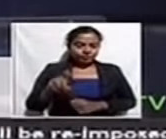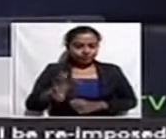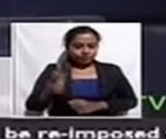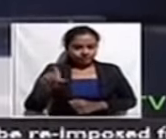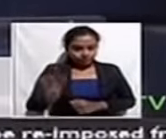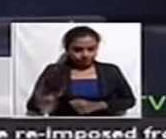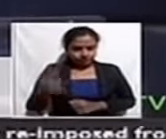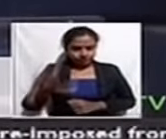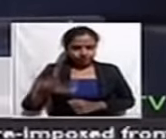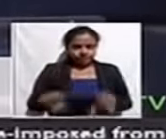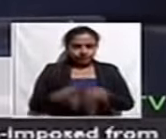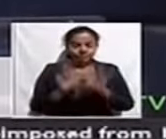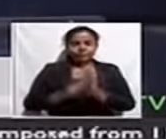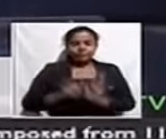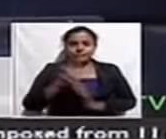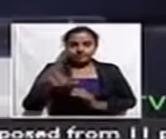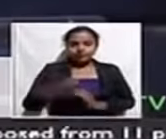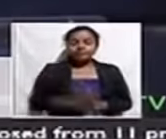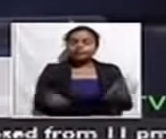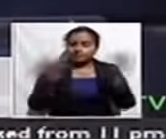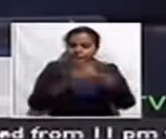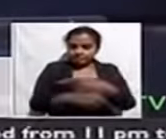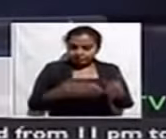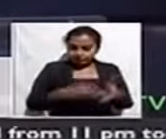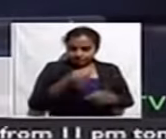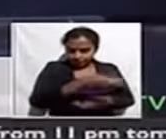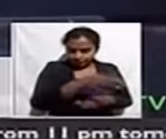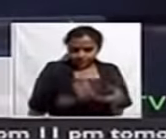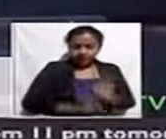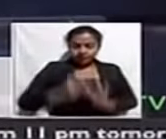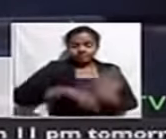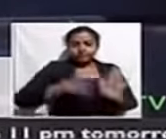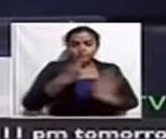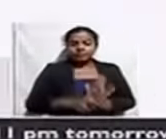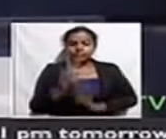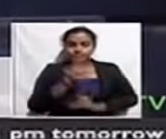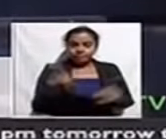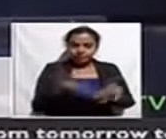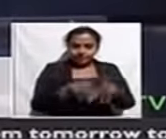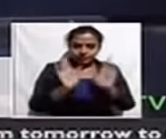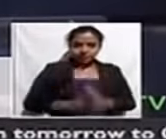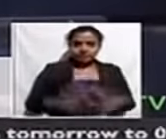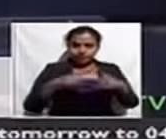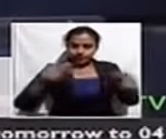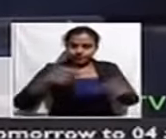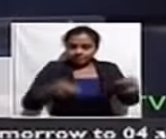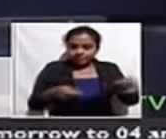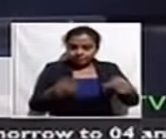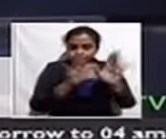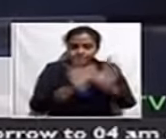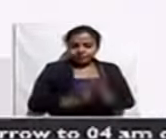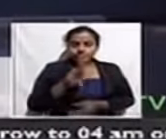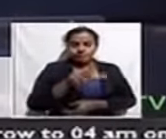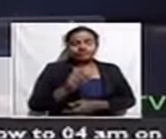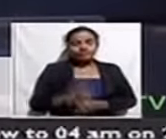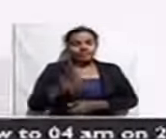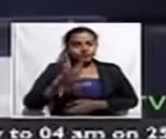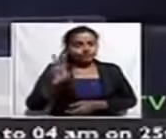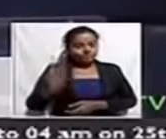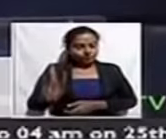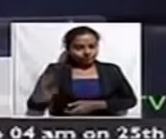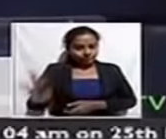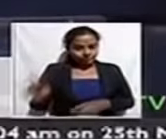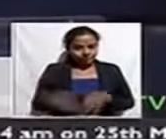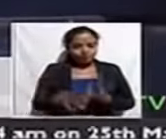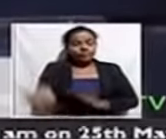been transferred. On the 2nd of January 2015, through the cheque bearing the number 981333, another 25 million rupees